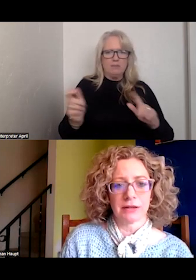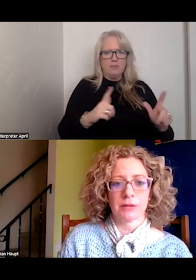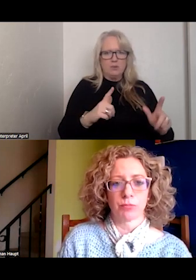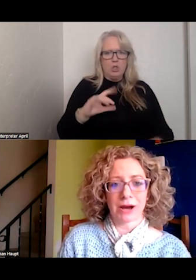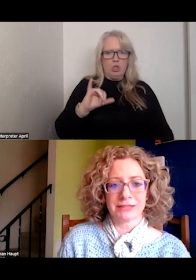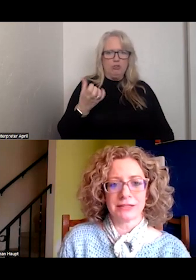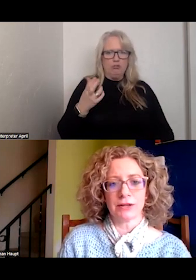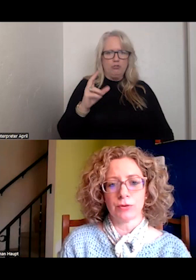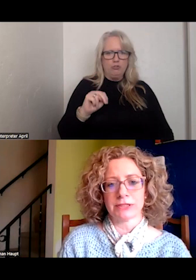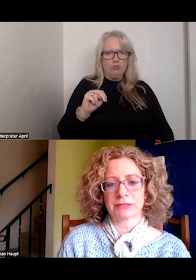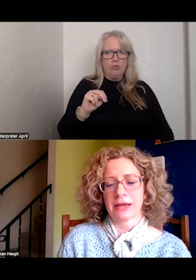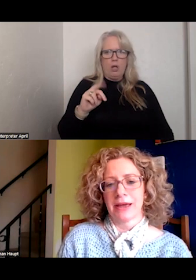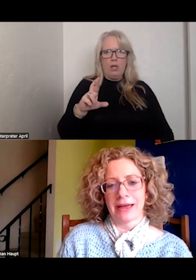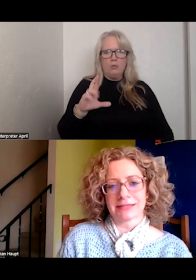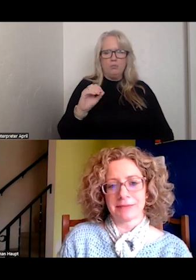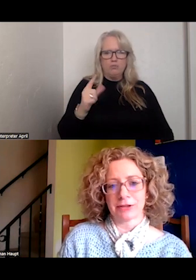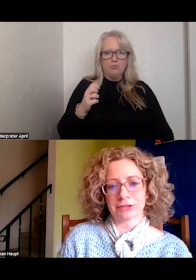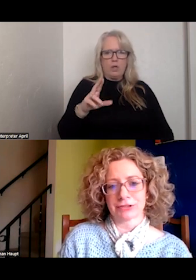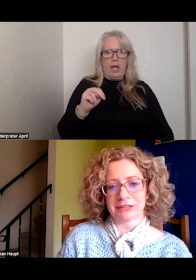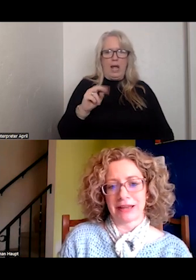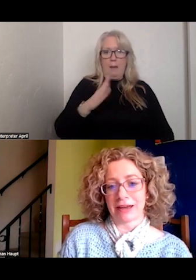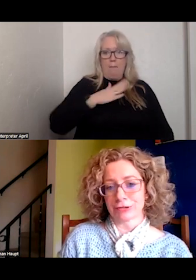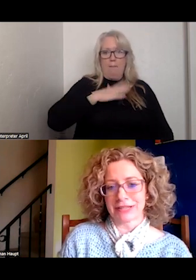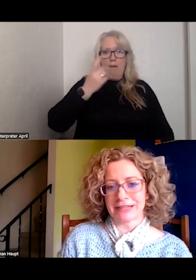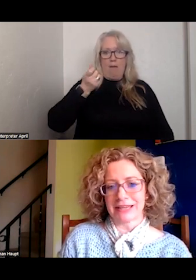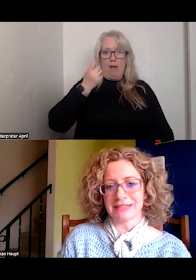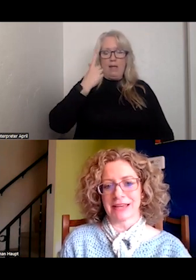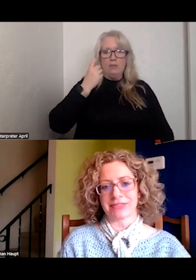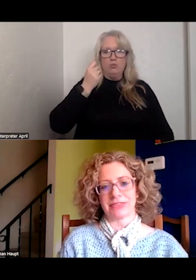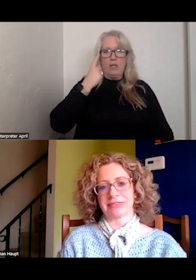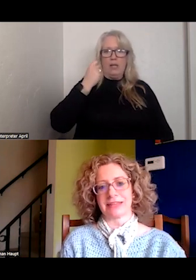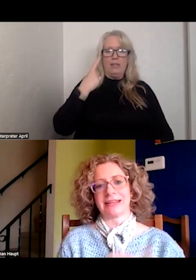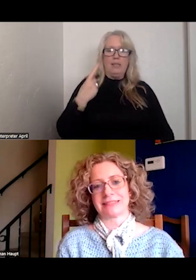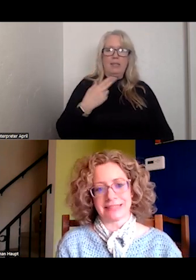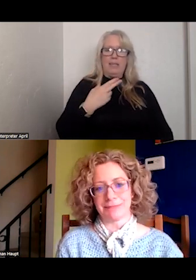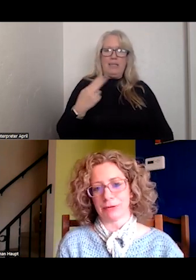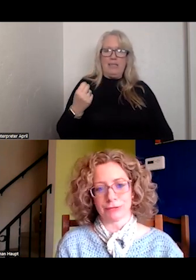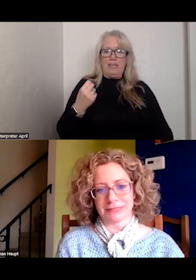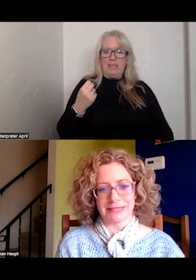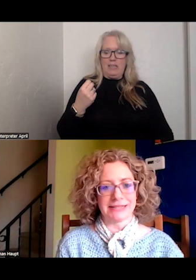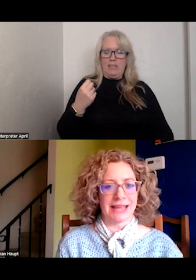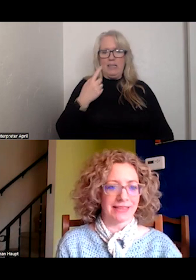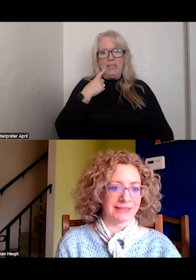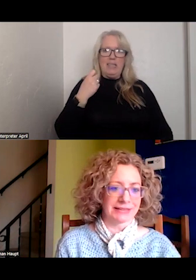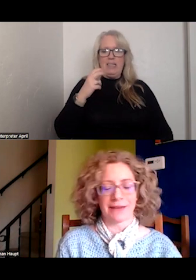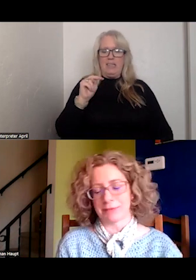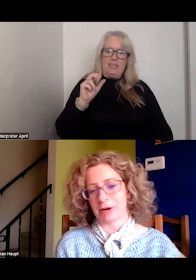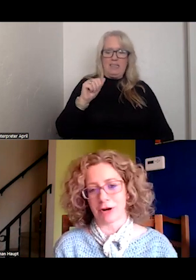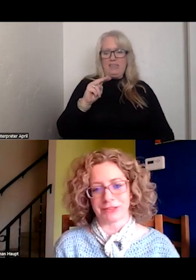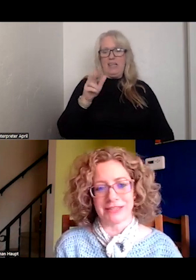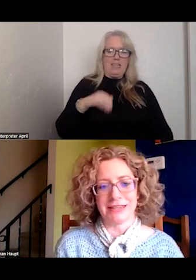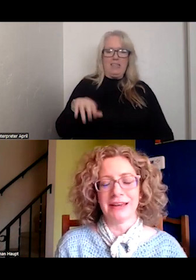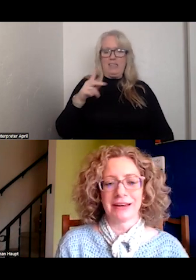John Brogdon, who is, as I'm understanding, he's like the Nancy Pelosi,